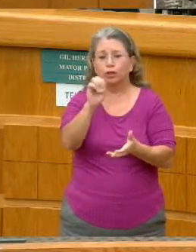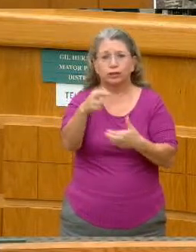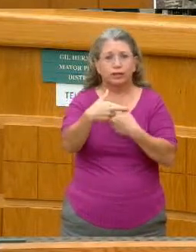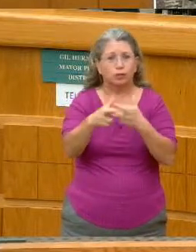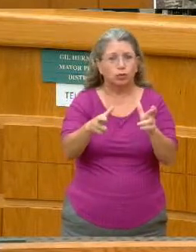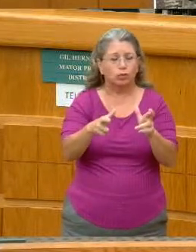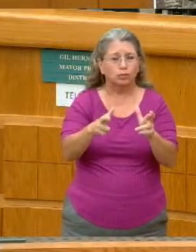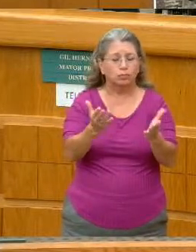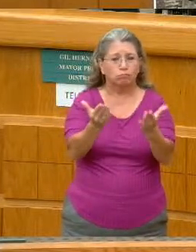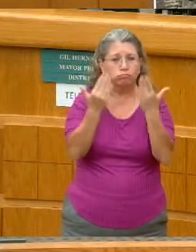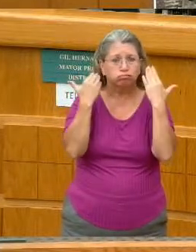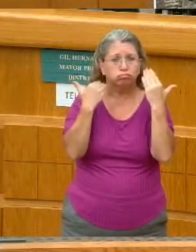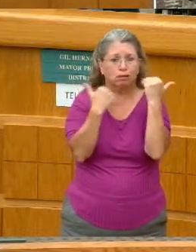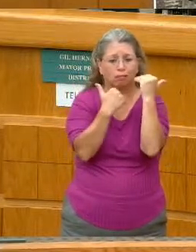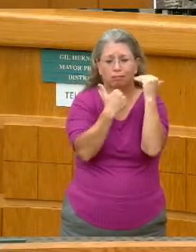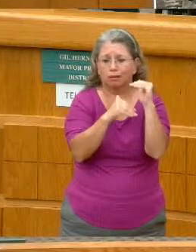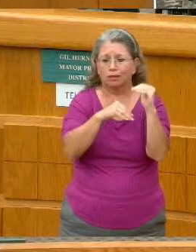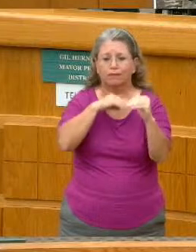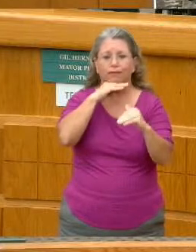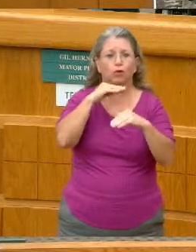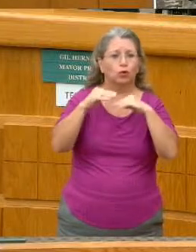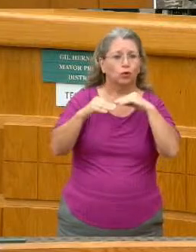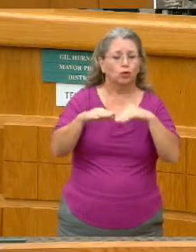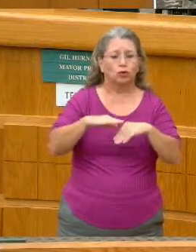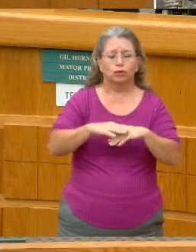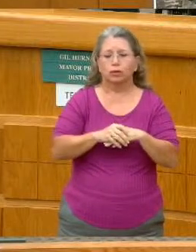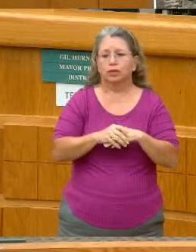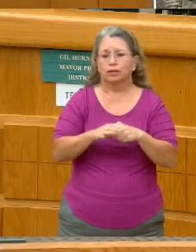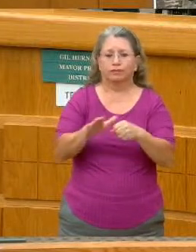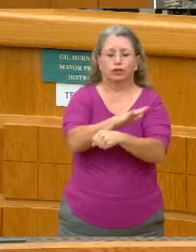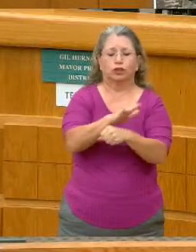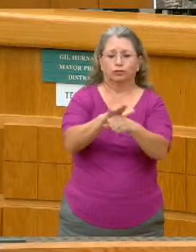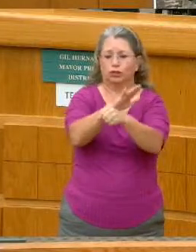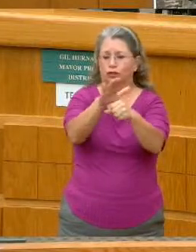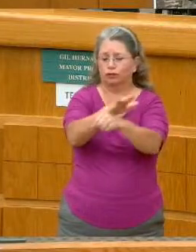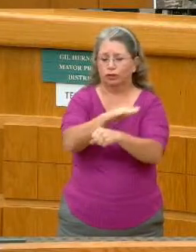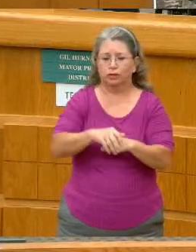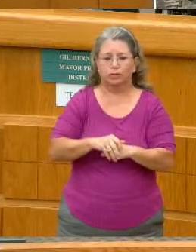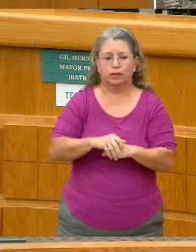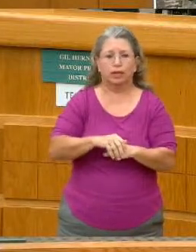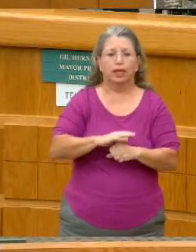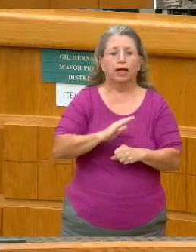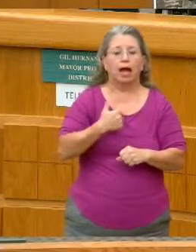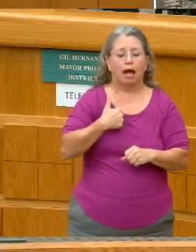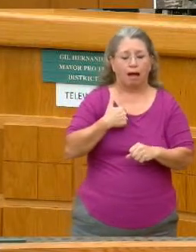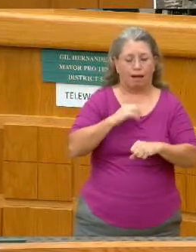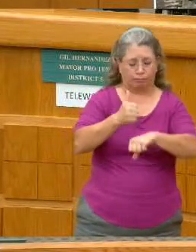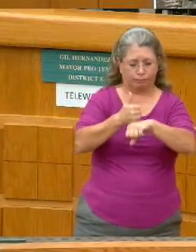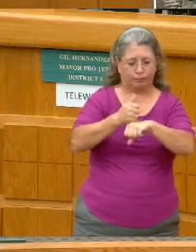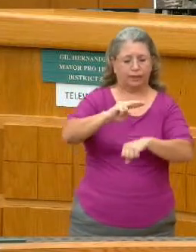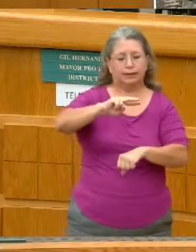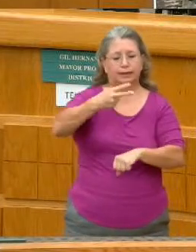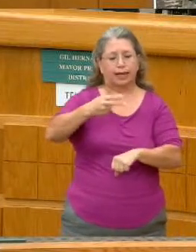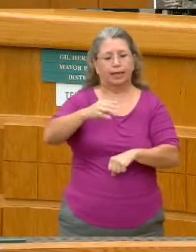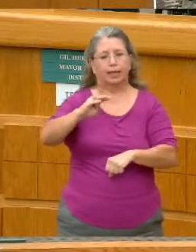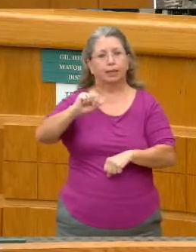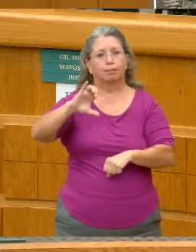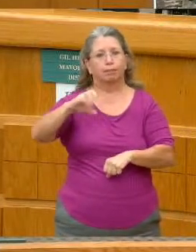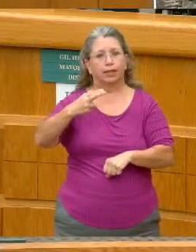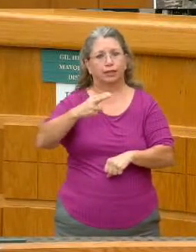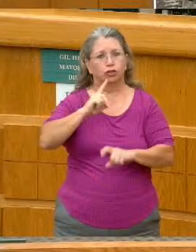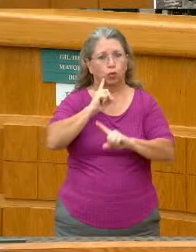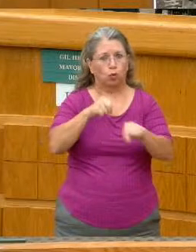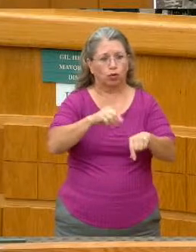care clinics. And the second beach order was born on July 15th, and it was renewed on